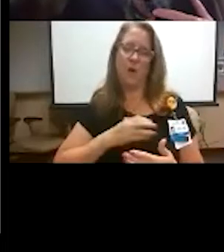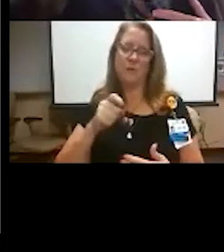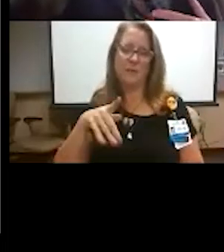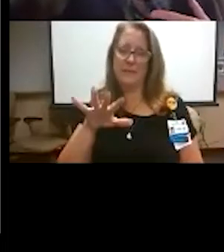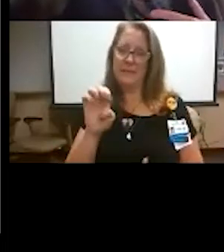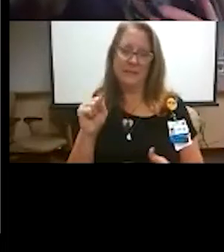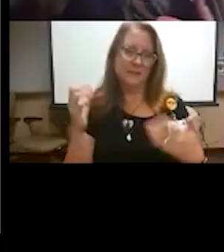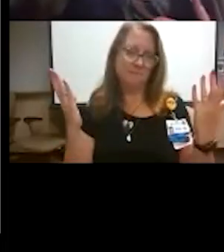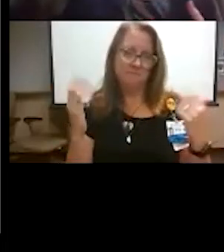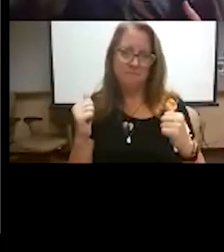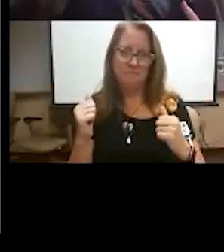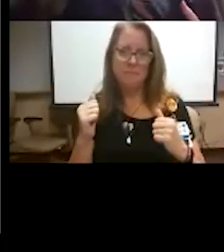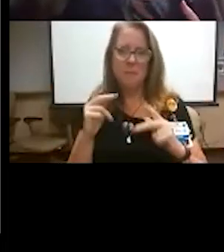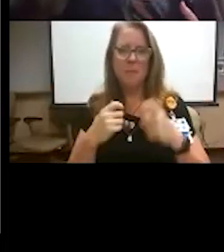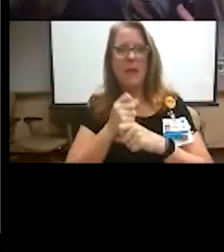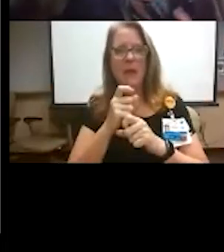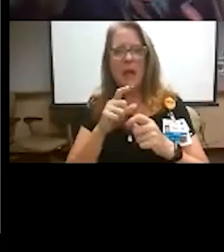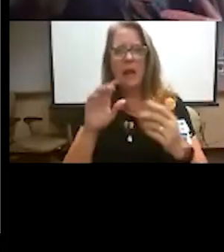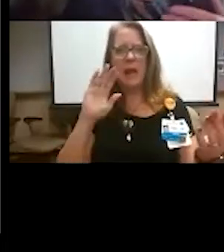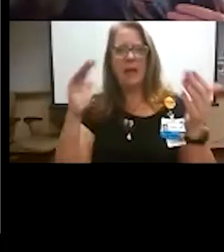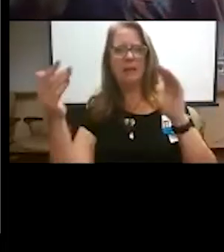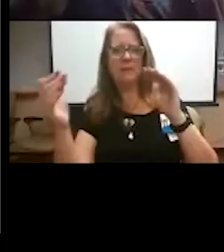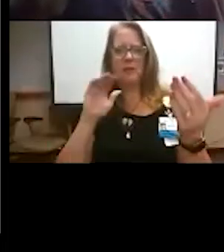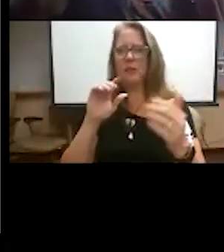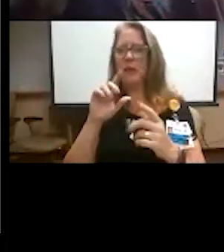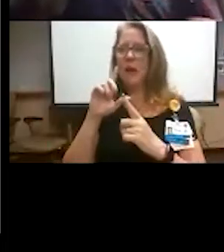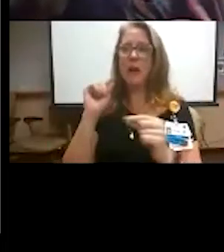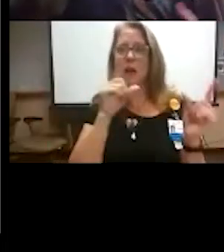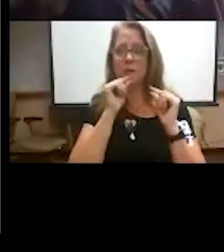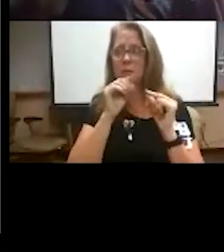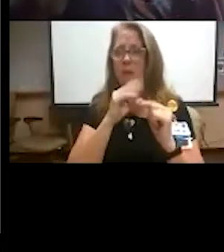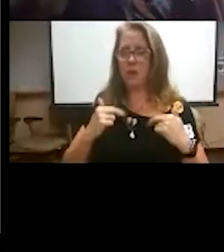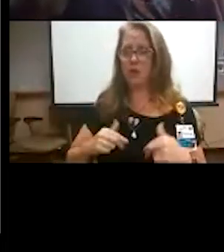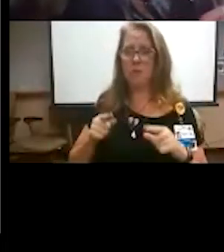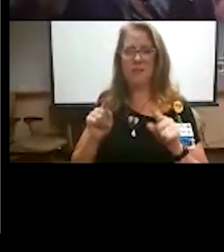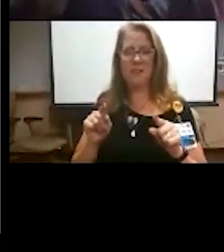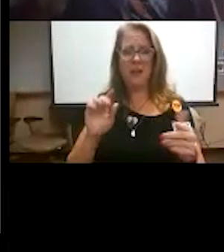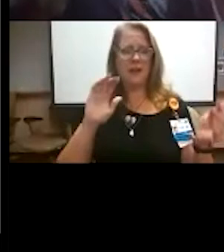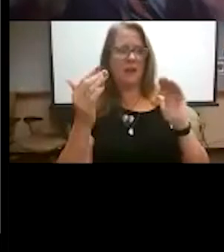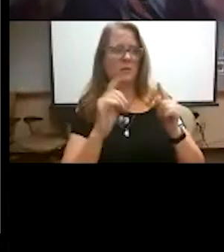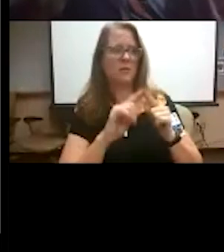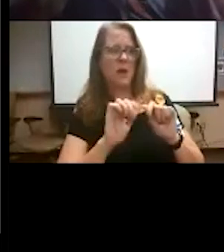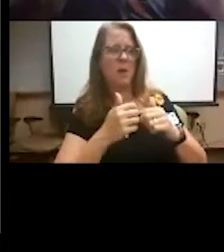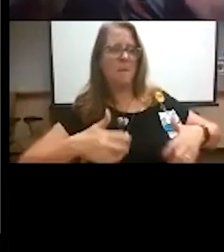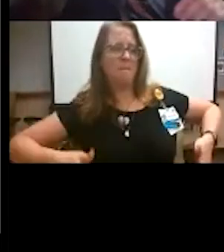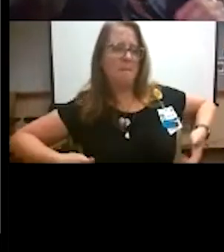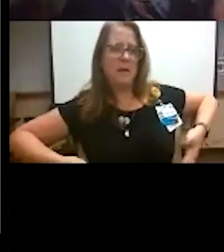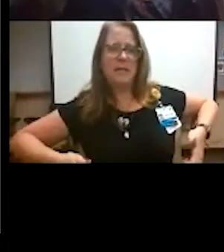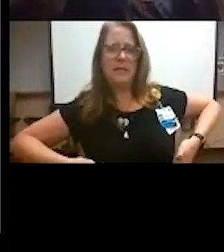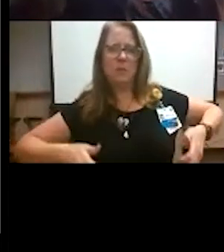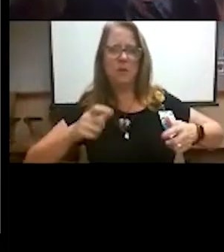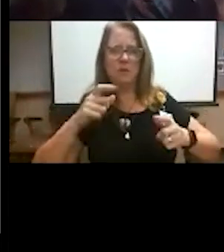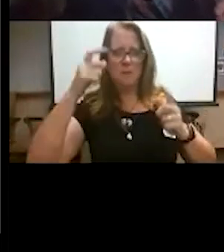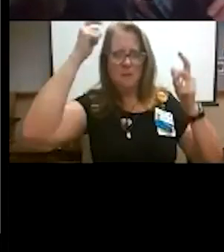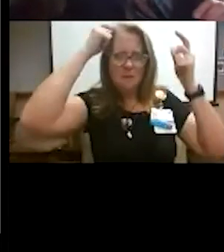People have made an analogy that gossip in human beings is analogous to the way monkeys pick bugs off of each